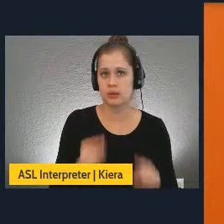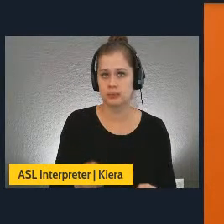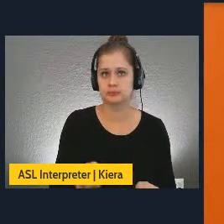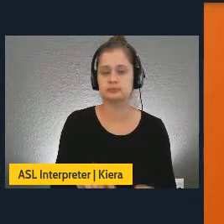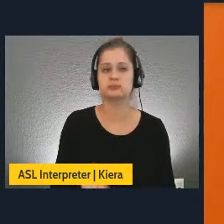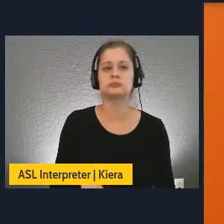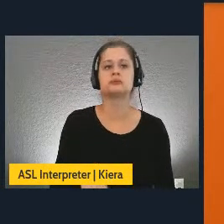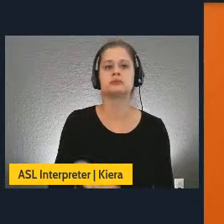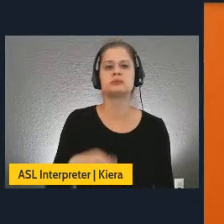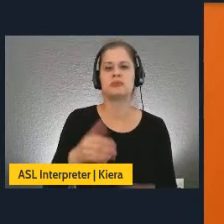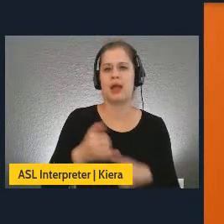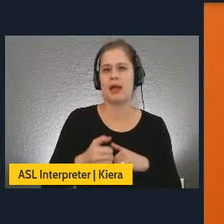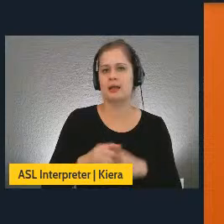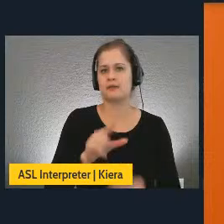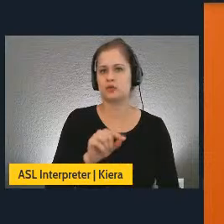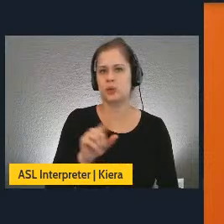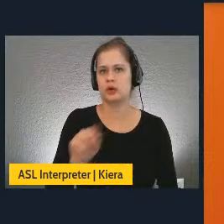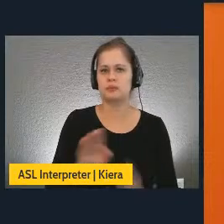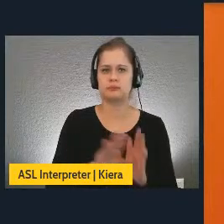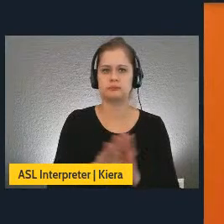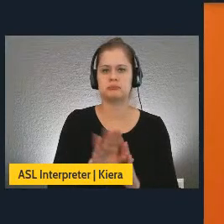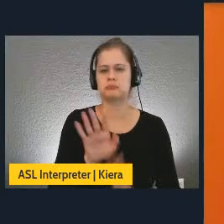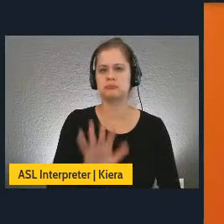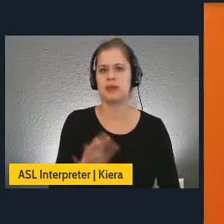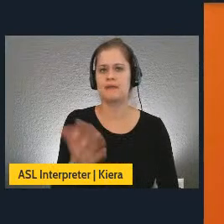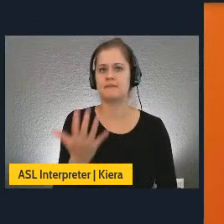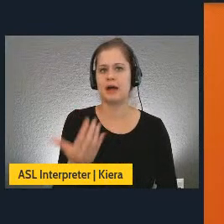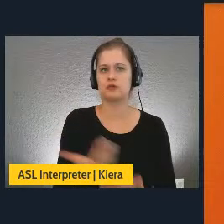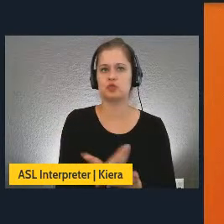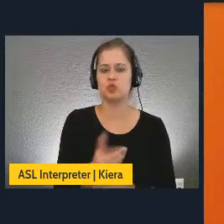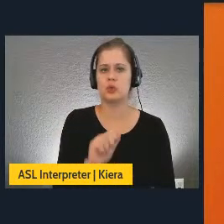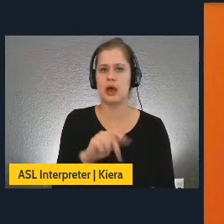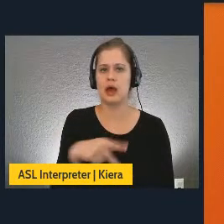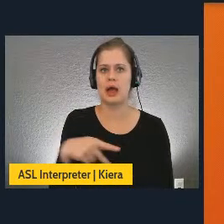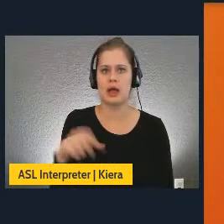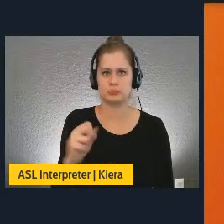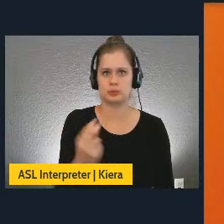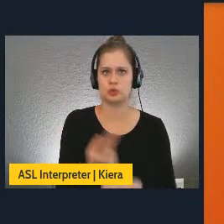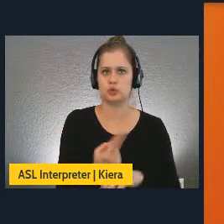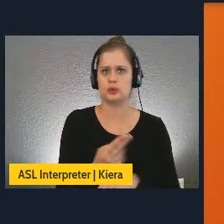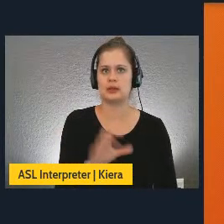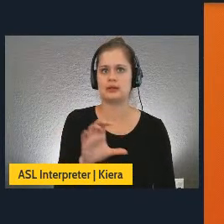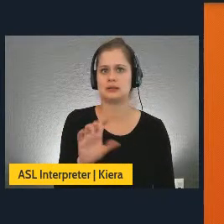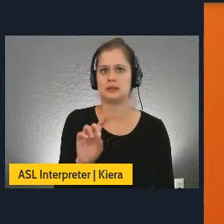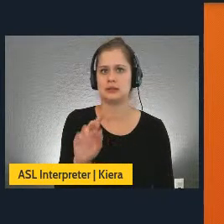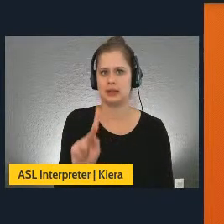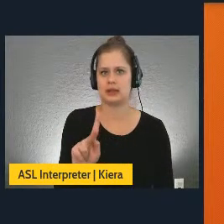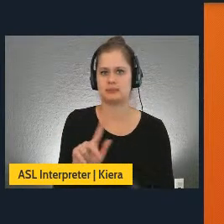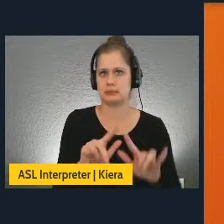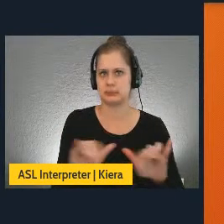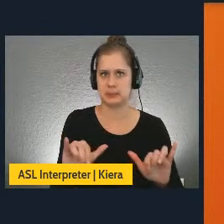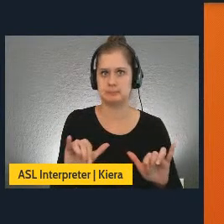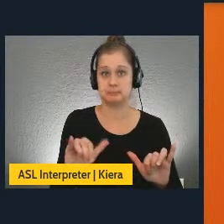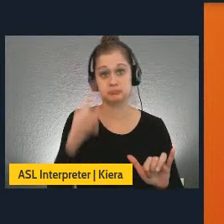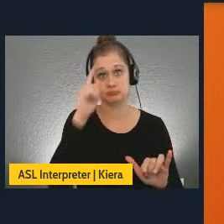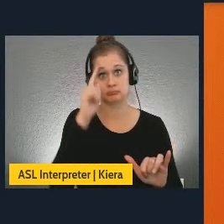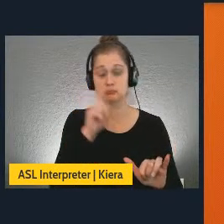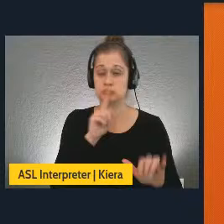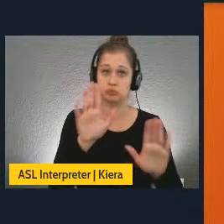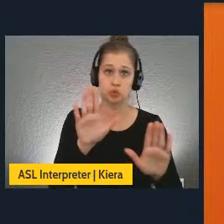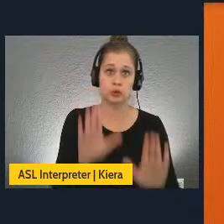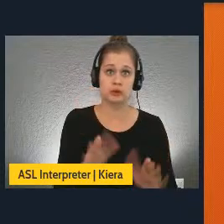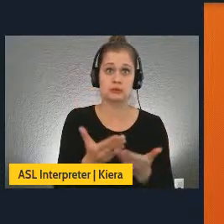we were developing about 5 new apps using CDK at once. And I think that was a great thing because we noticed a lot of patterns